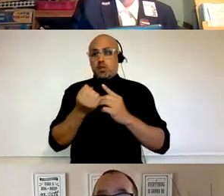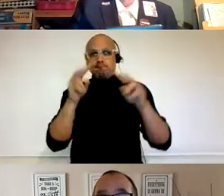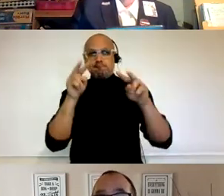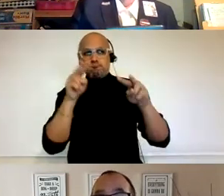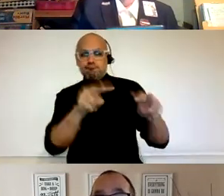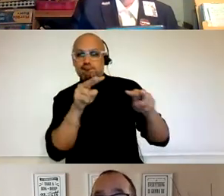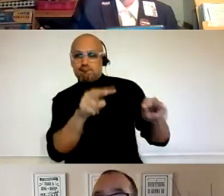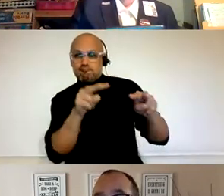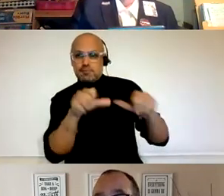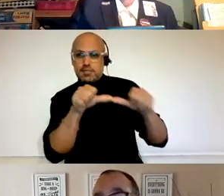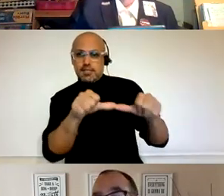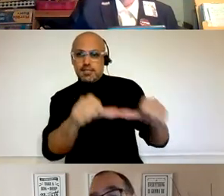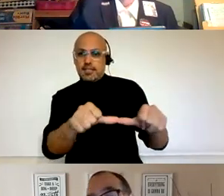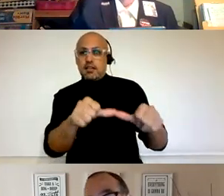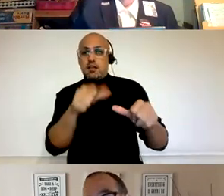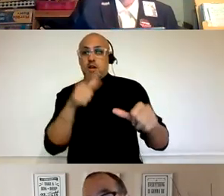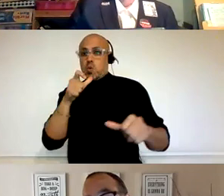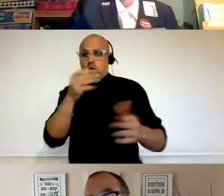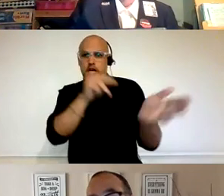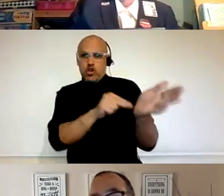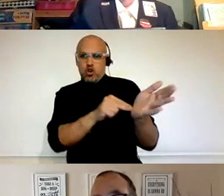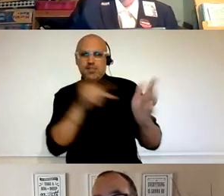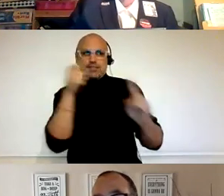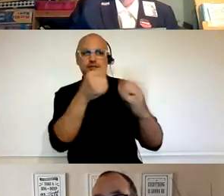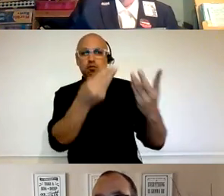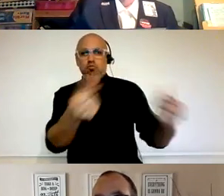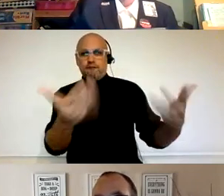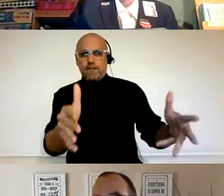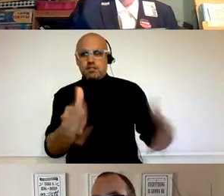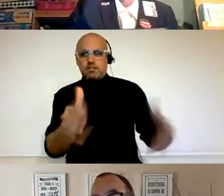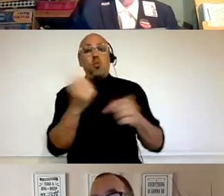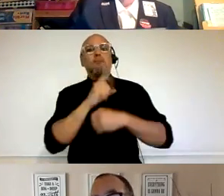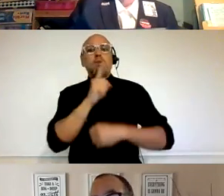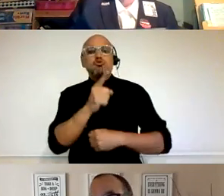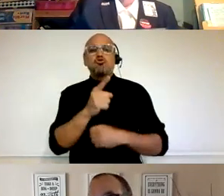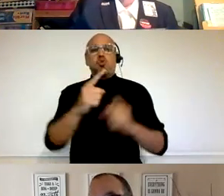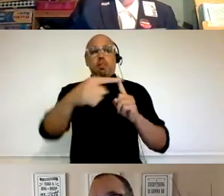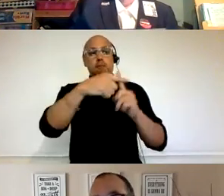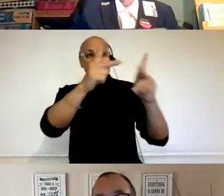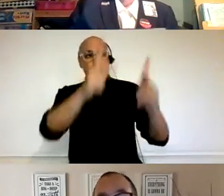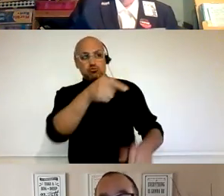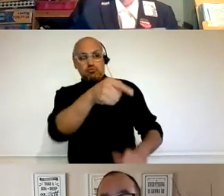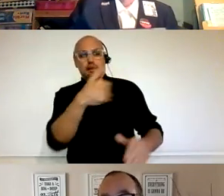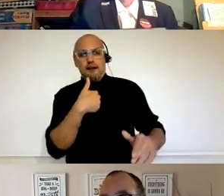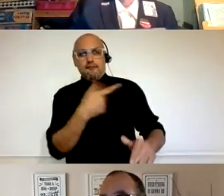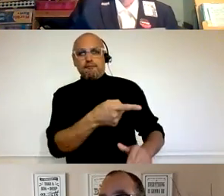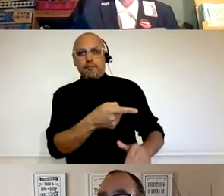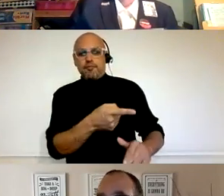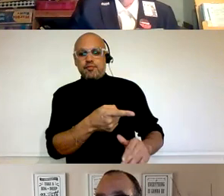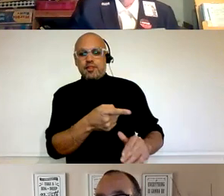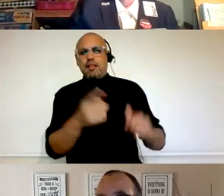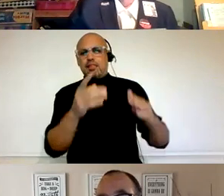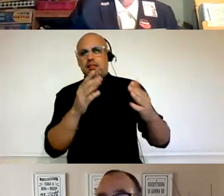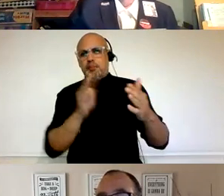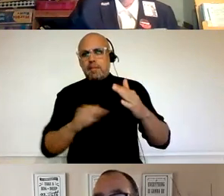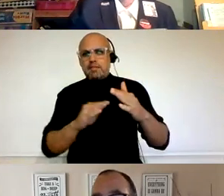monitored by a nurse until it's resolved. So we want to make sure that the positive individual has that basically, for